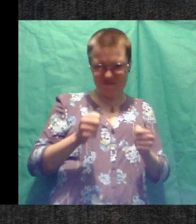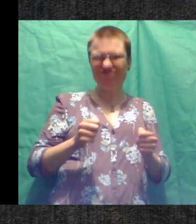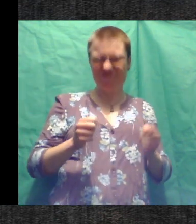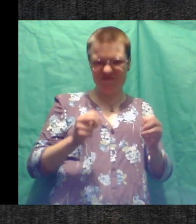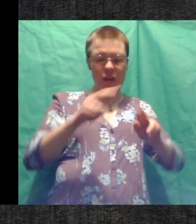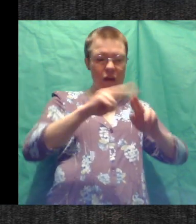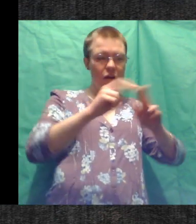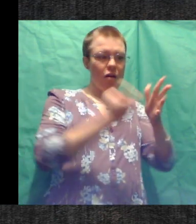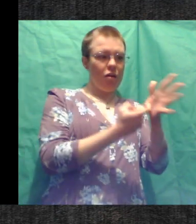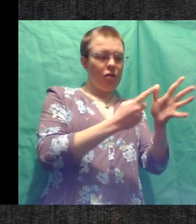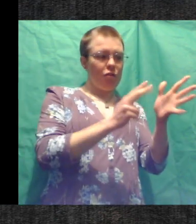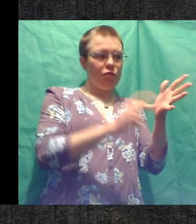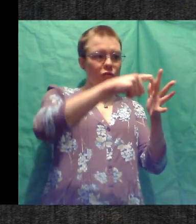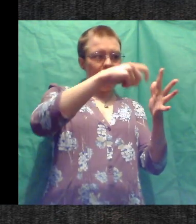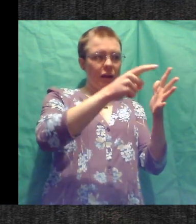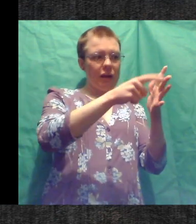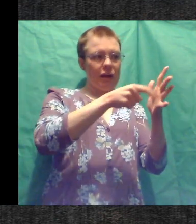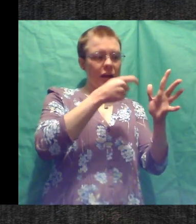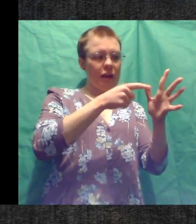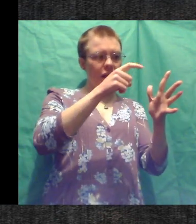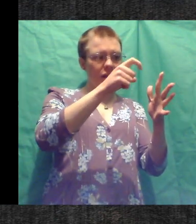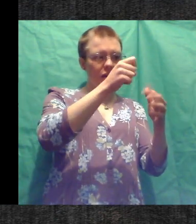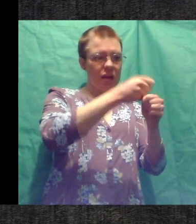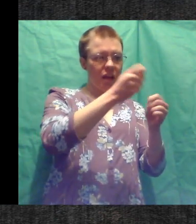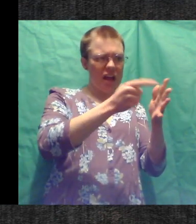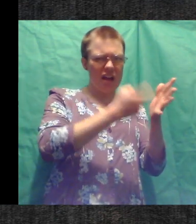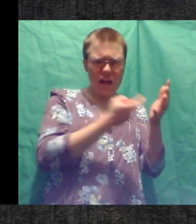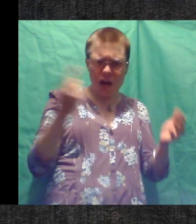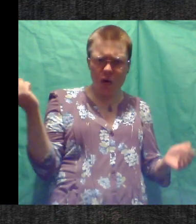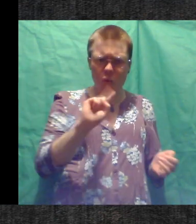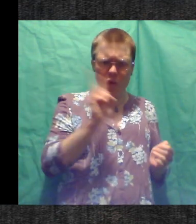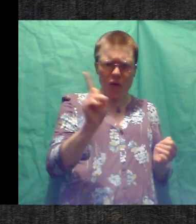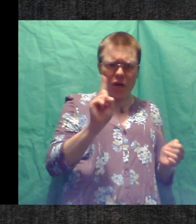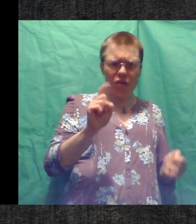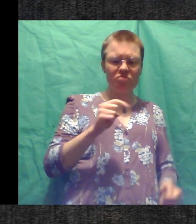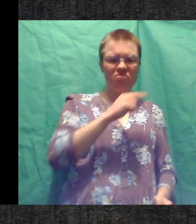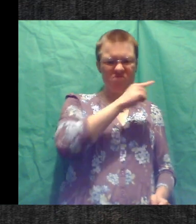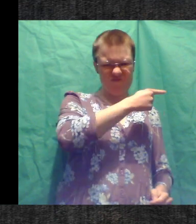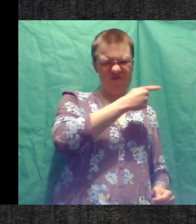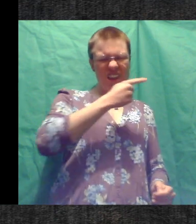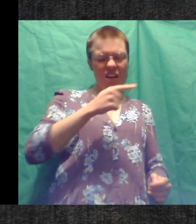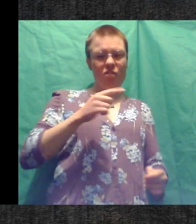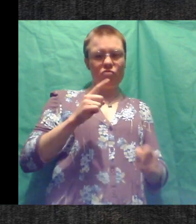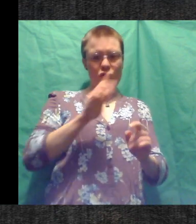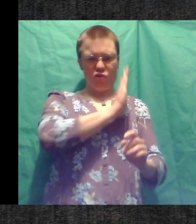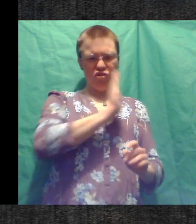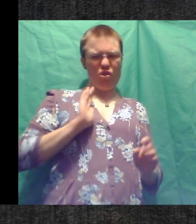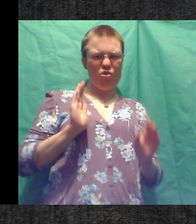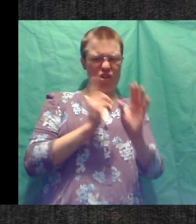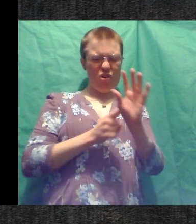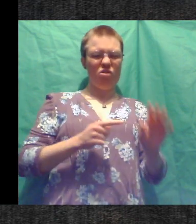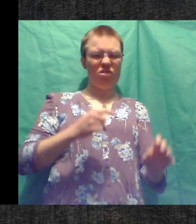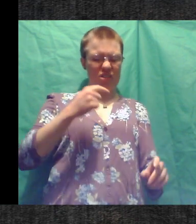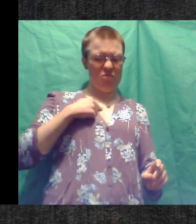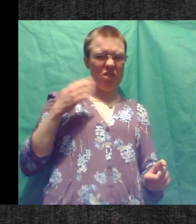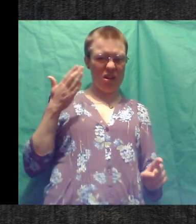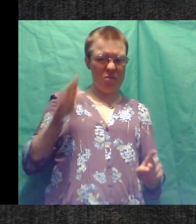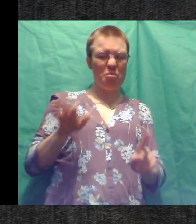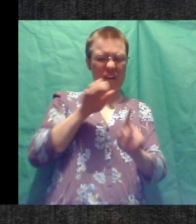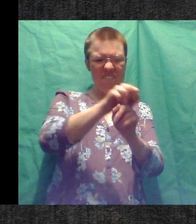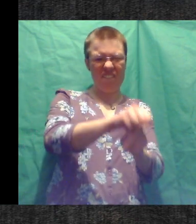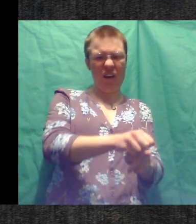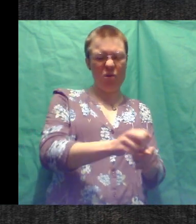brother? Yes. Frank Yeager. What? He was a young